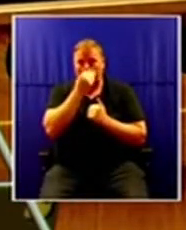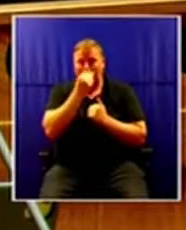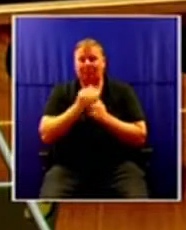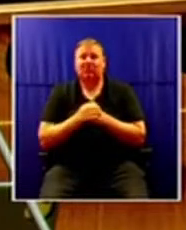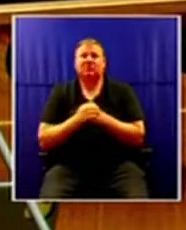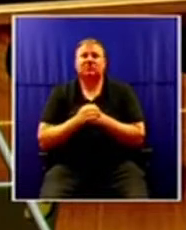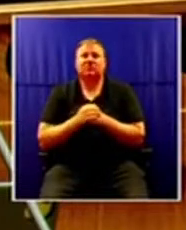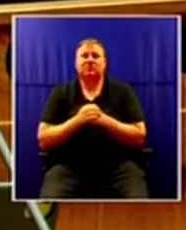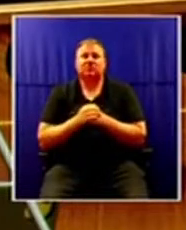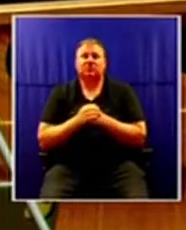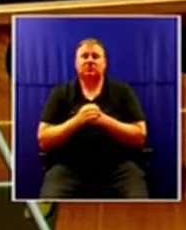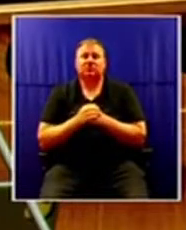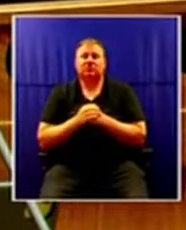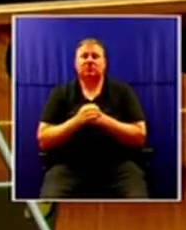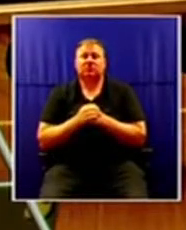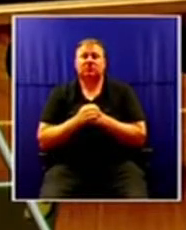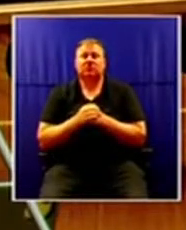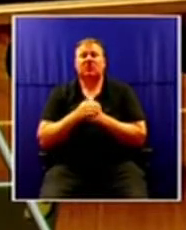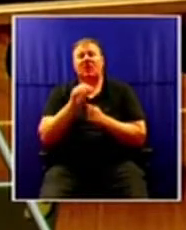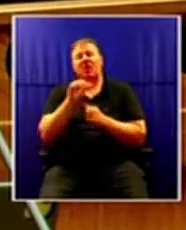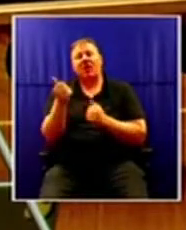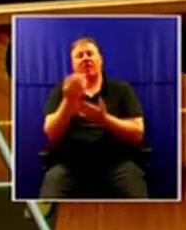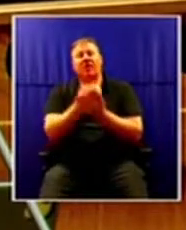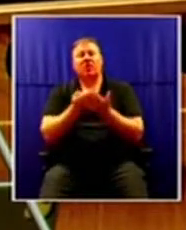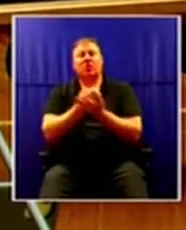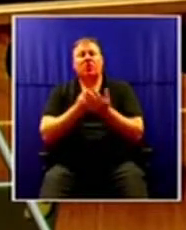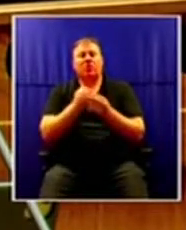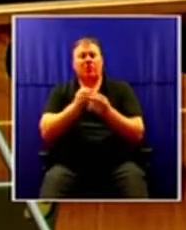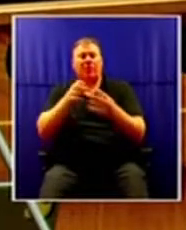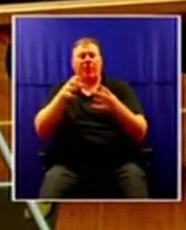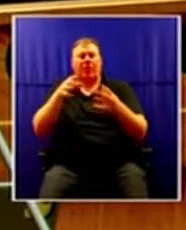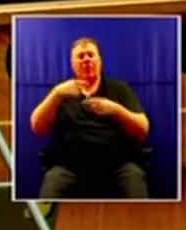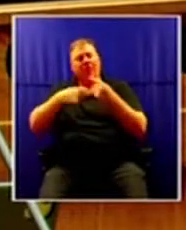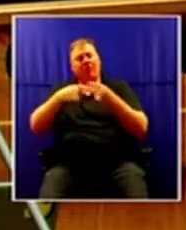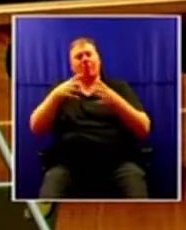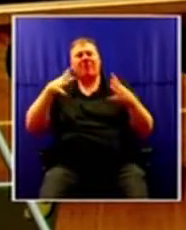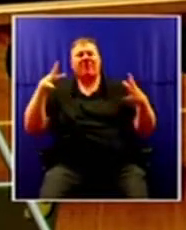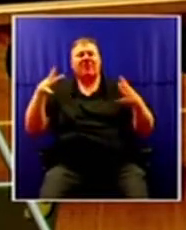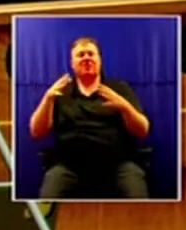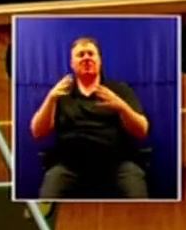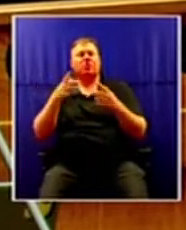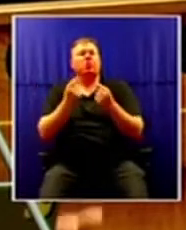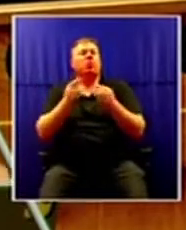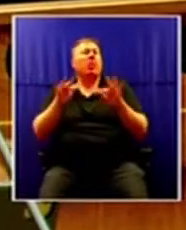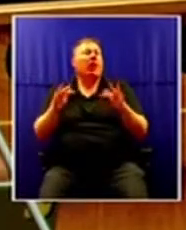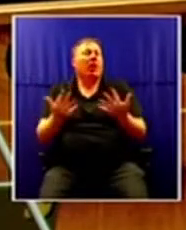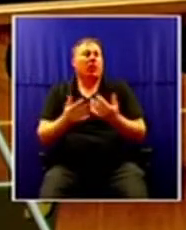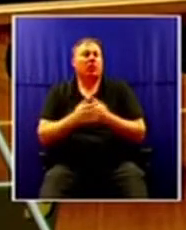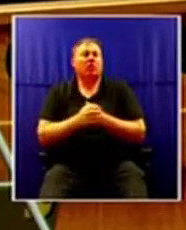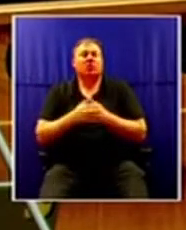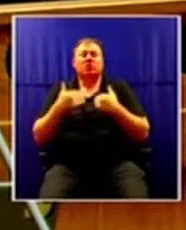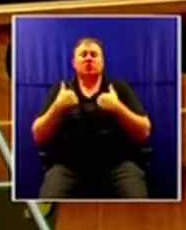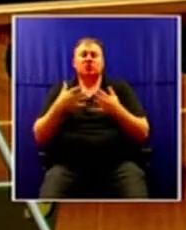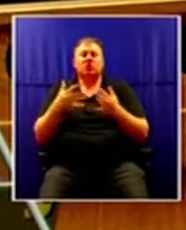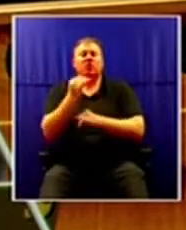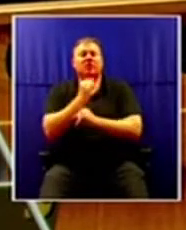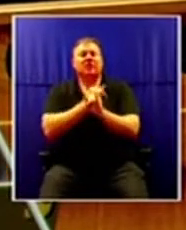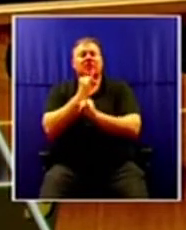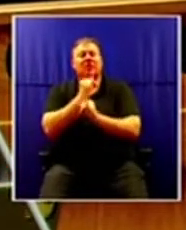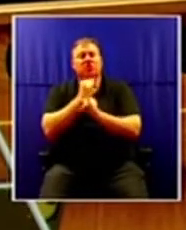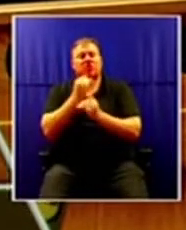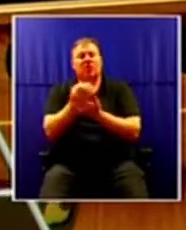that have now become big economies have grown, they started industrializing their economies